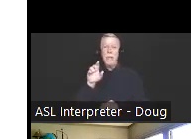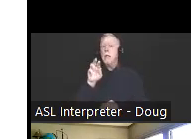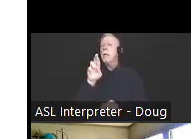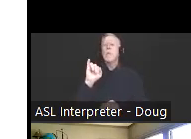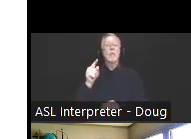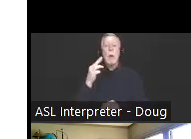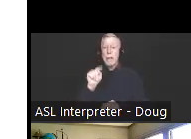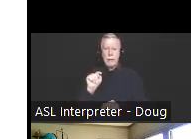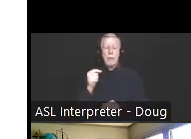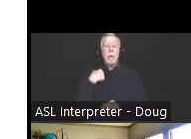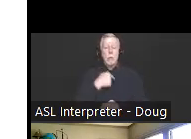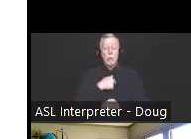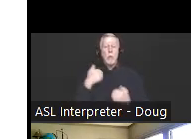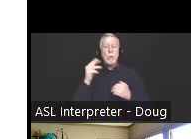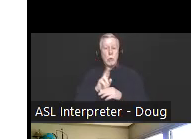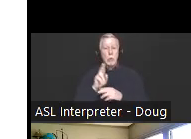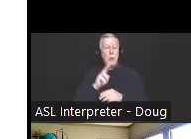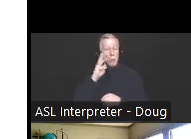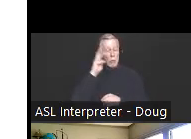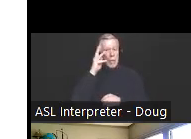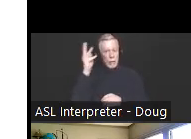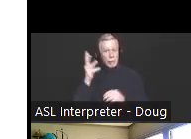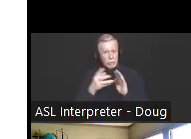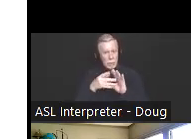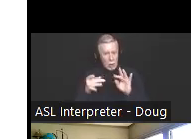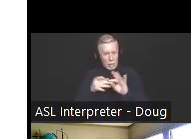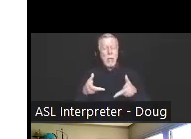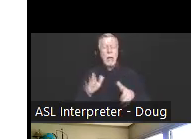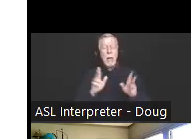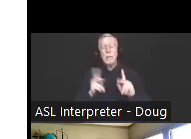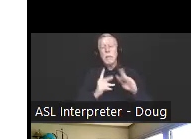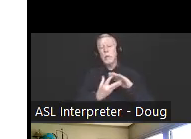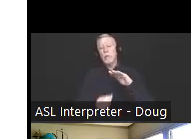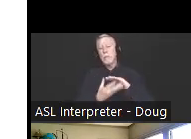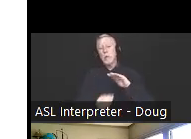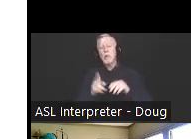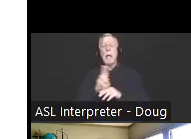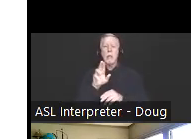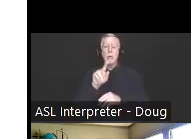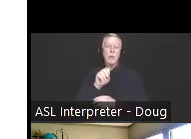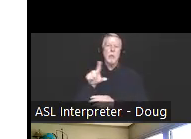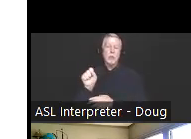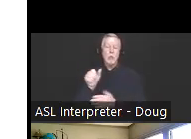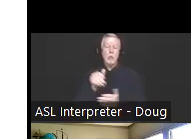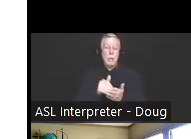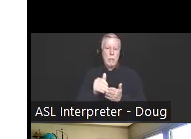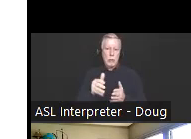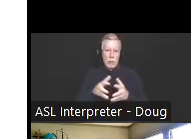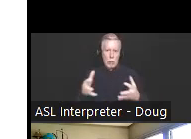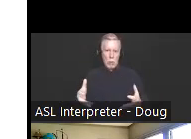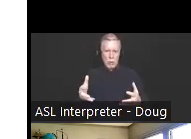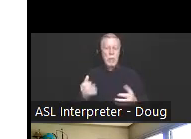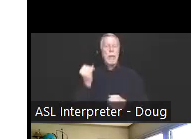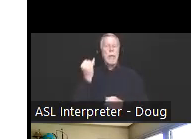Creative Commons, which lets people reproduce and use these tools as much as they want, as long as you don't do